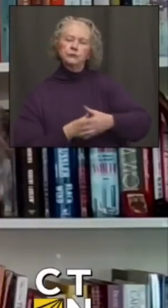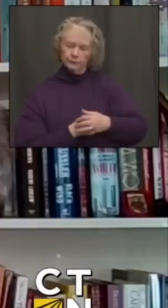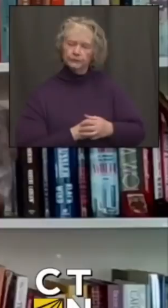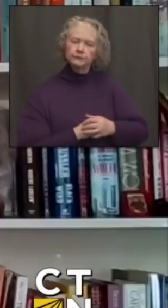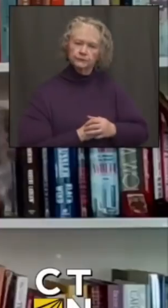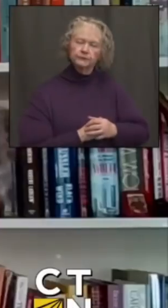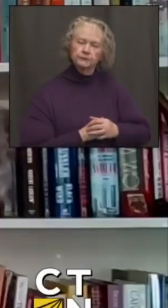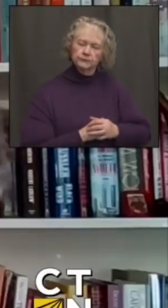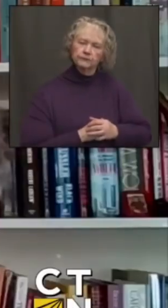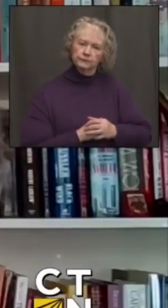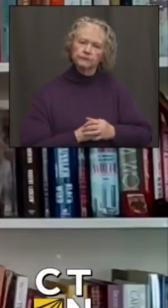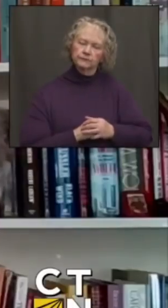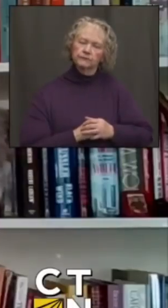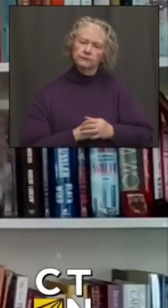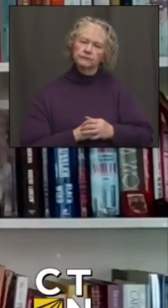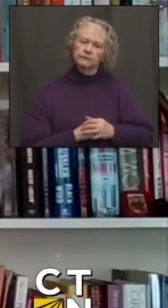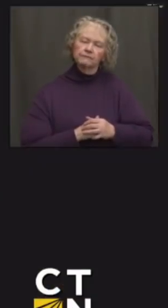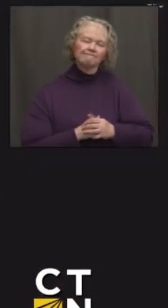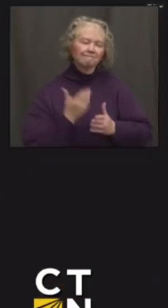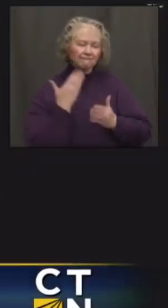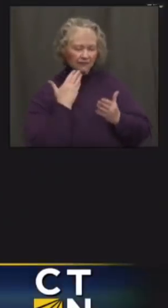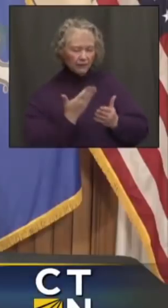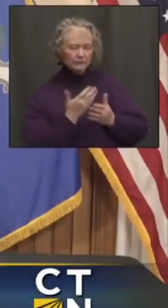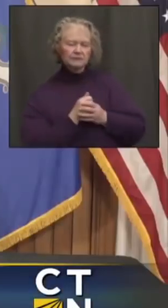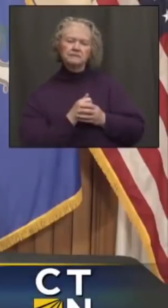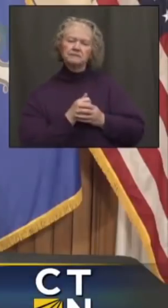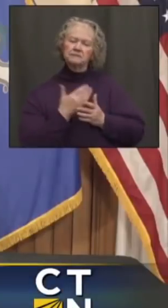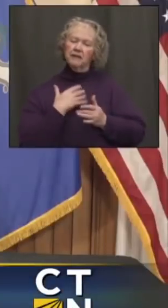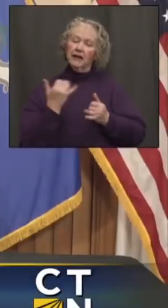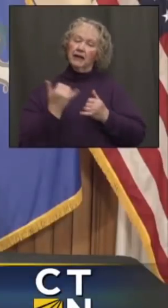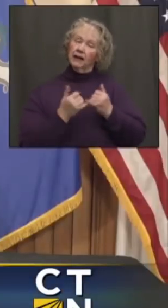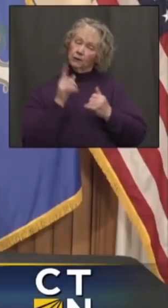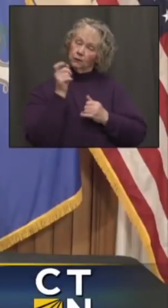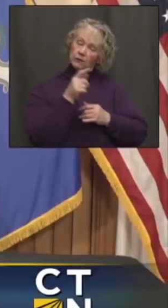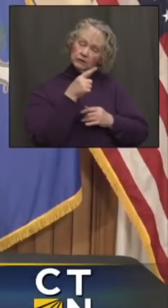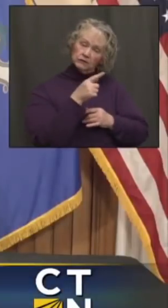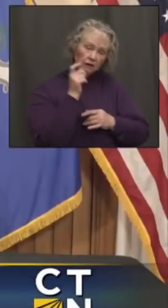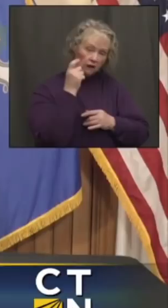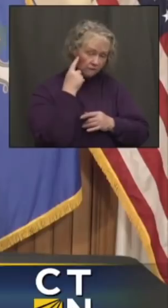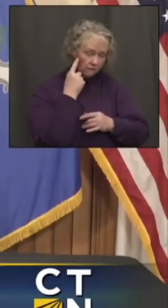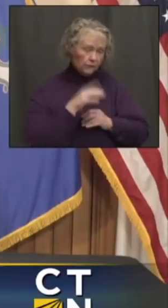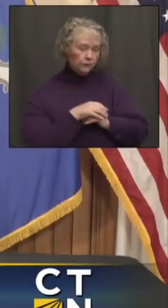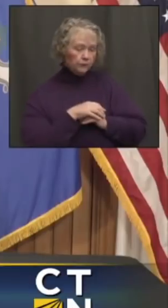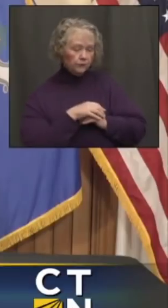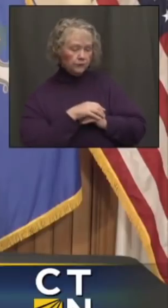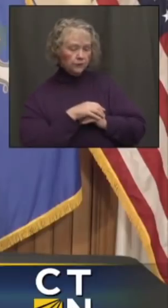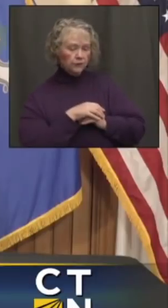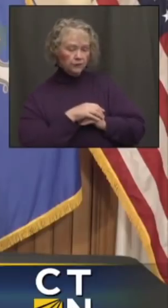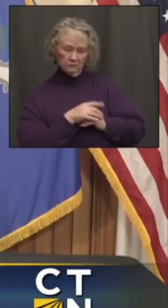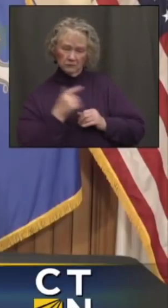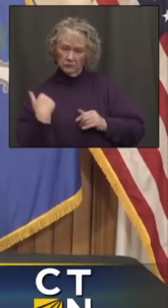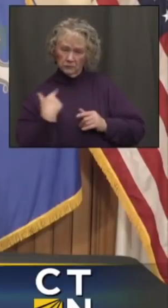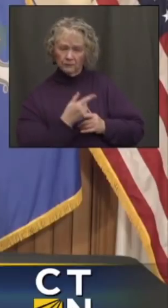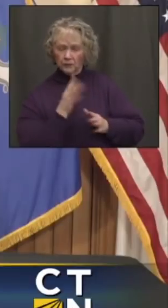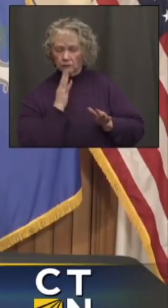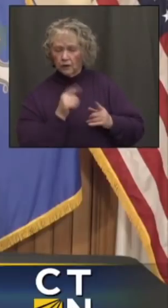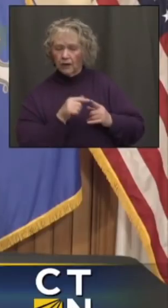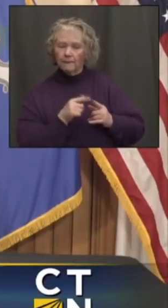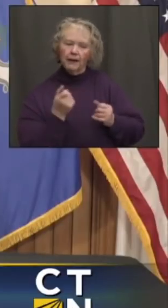it's time. So they look at how many first doses we've received, and then they ship us the second doses right on schedule. And there's been